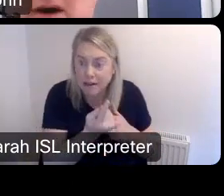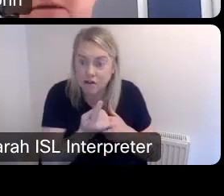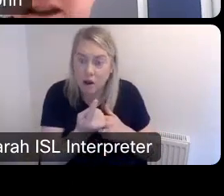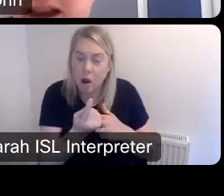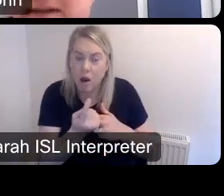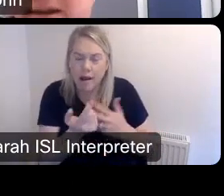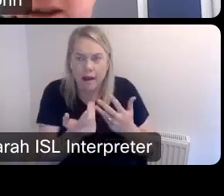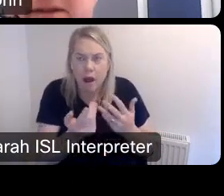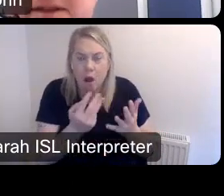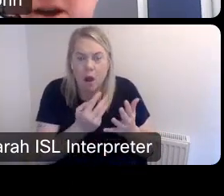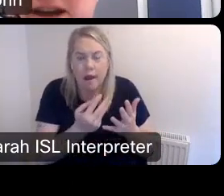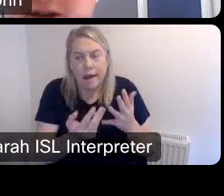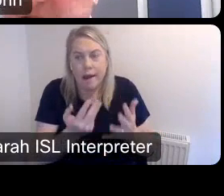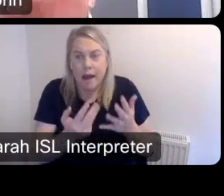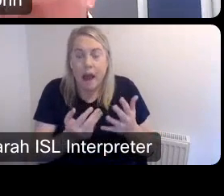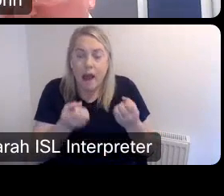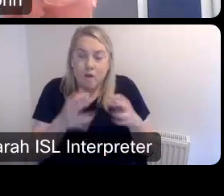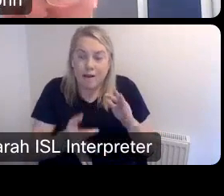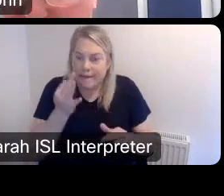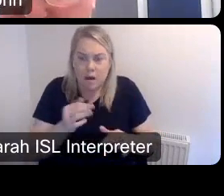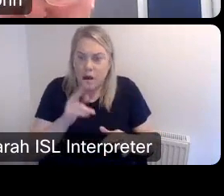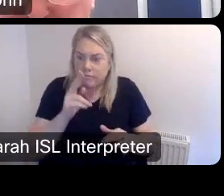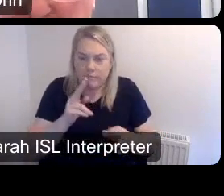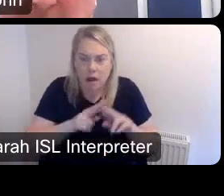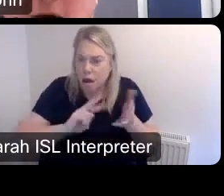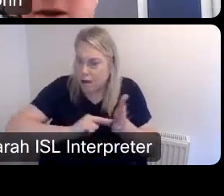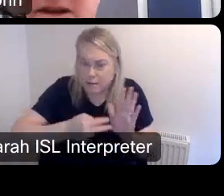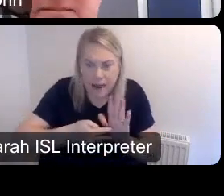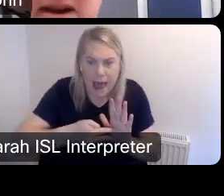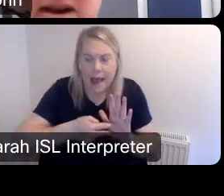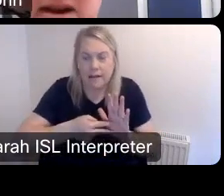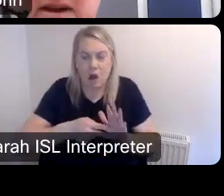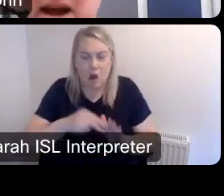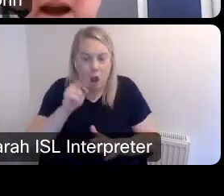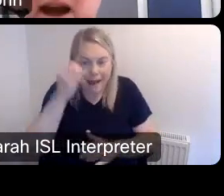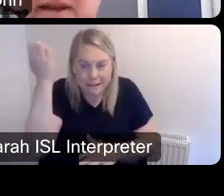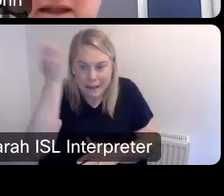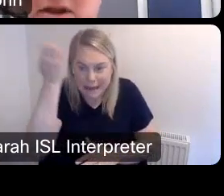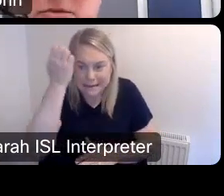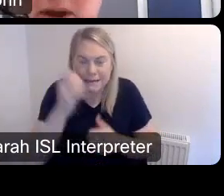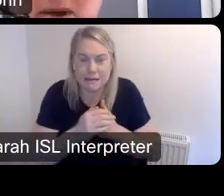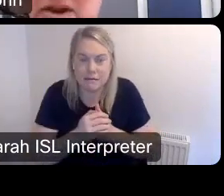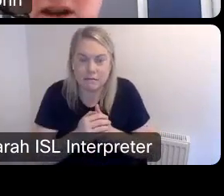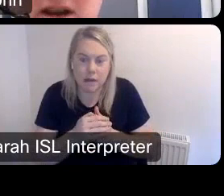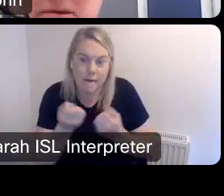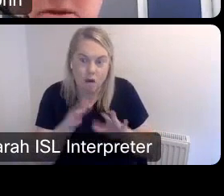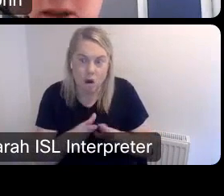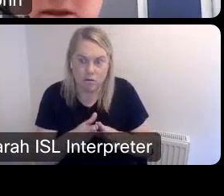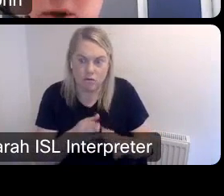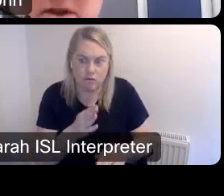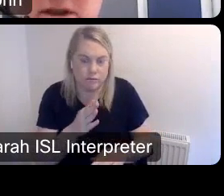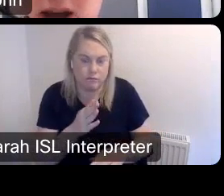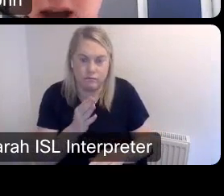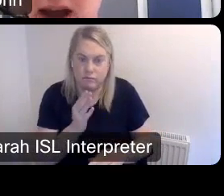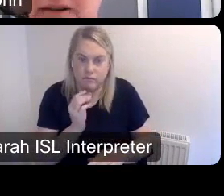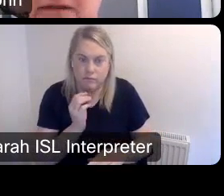you know, obviously if it's unintended or unanticipated, that should be immediately, I suppose,